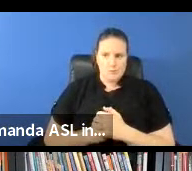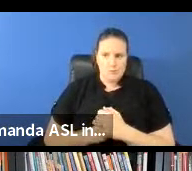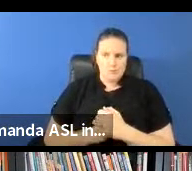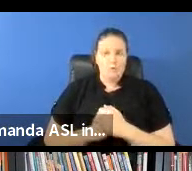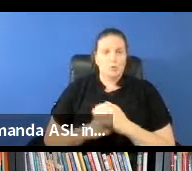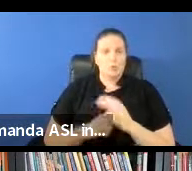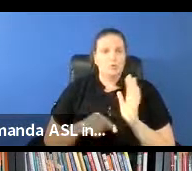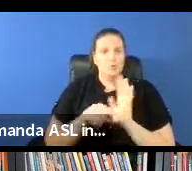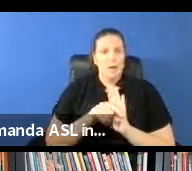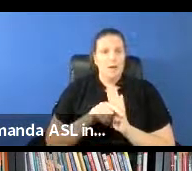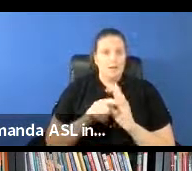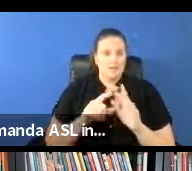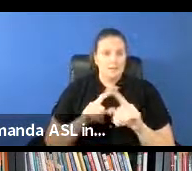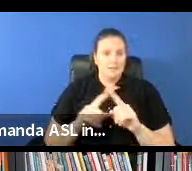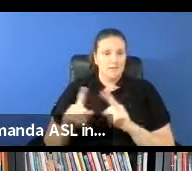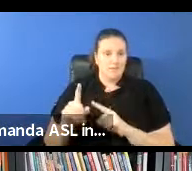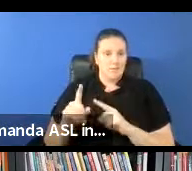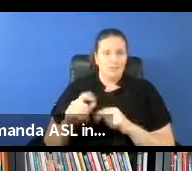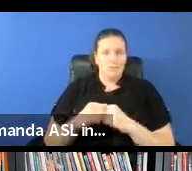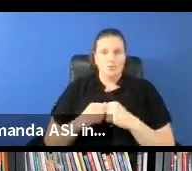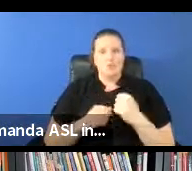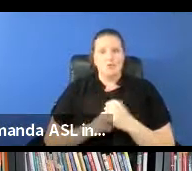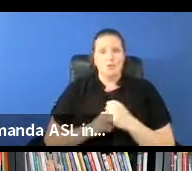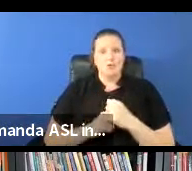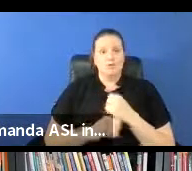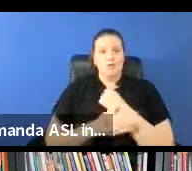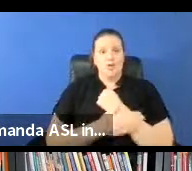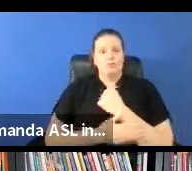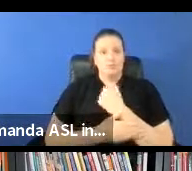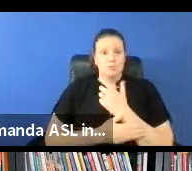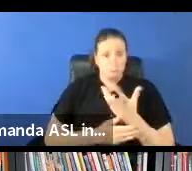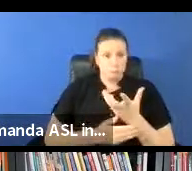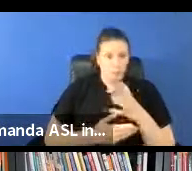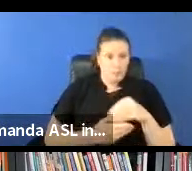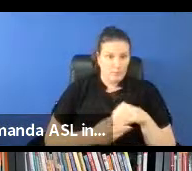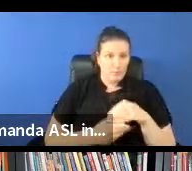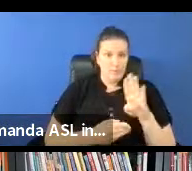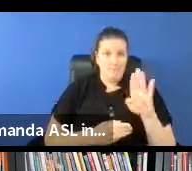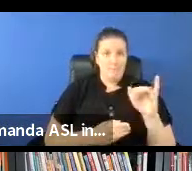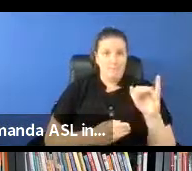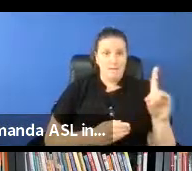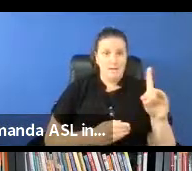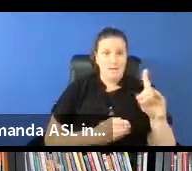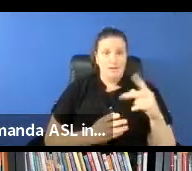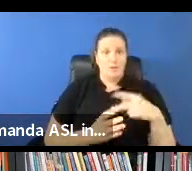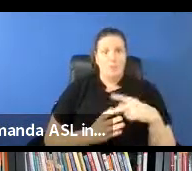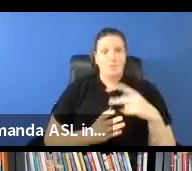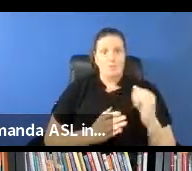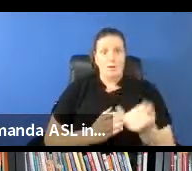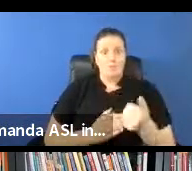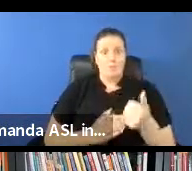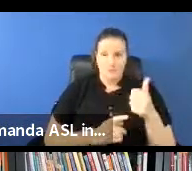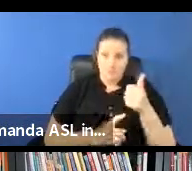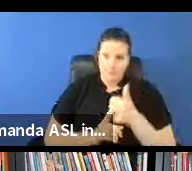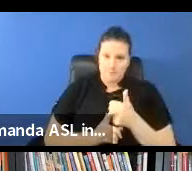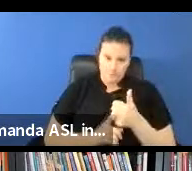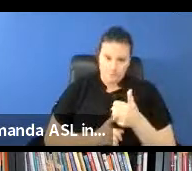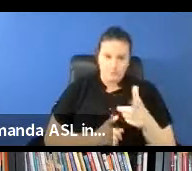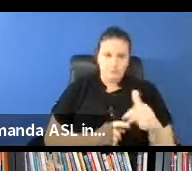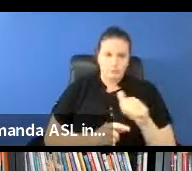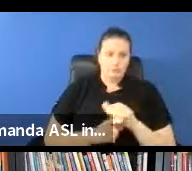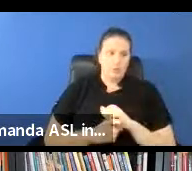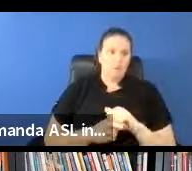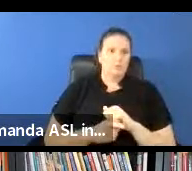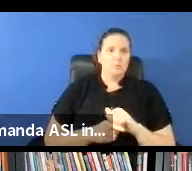grade the different construction companies that bid on the project, to make sure that they themselves make it a practice to